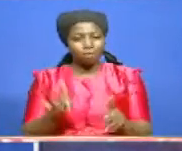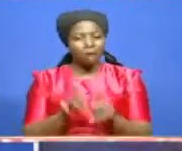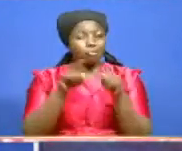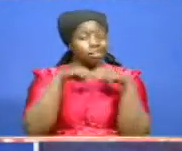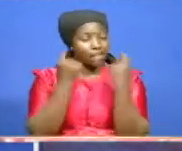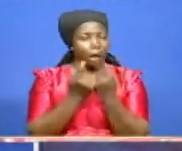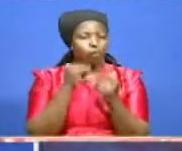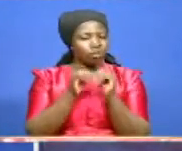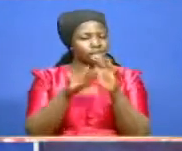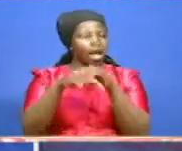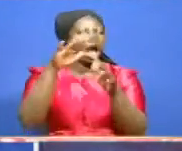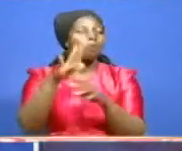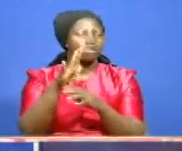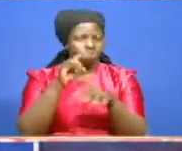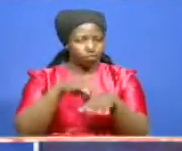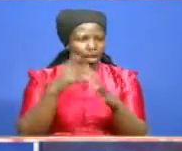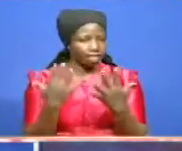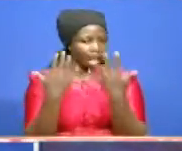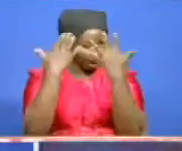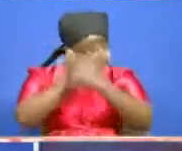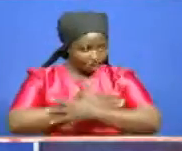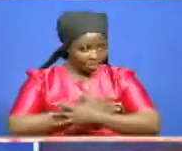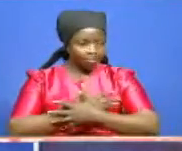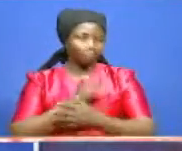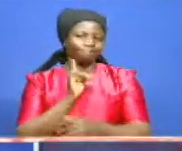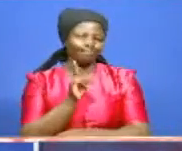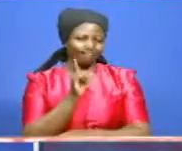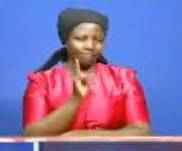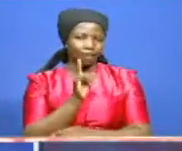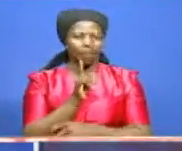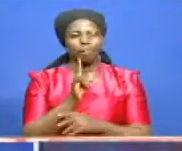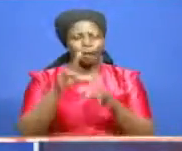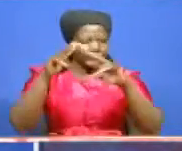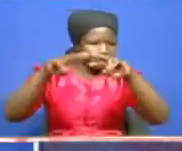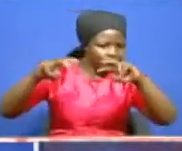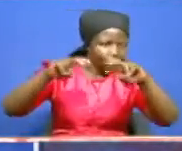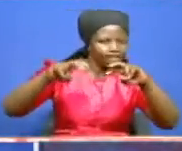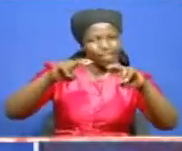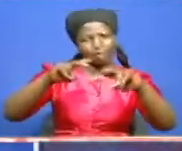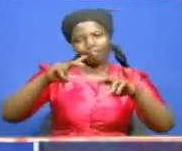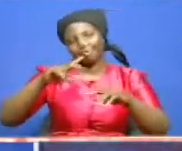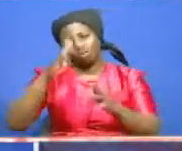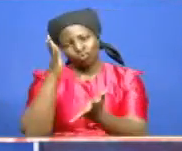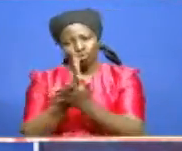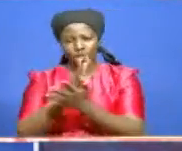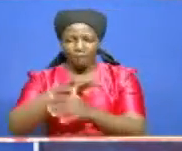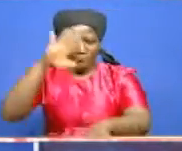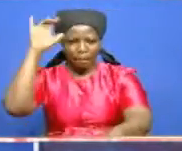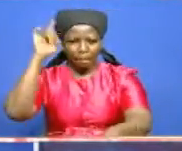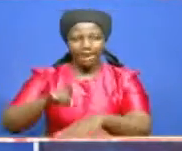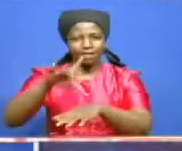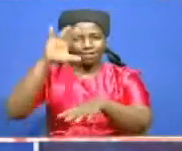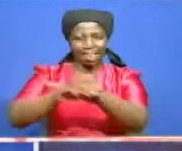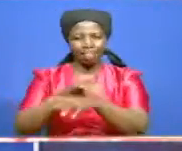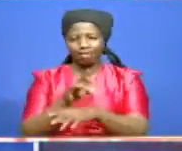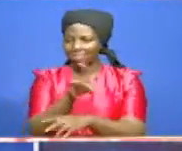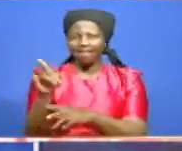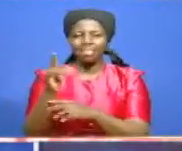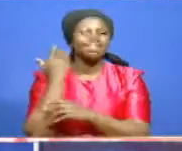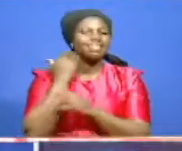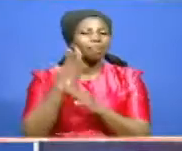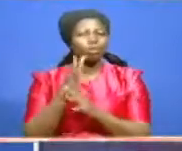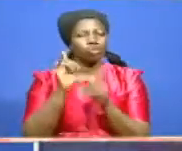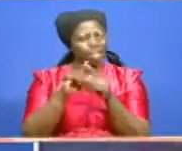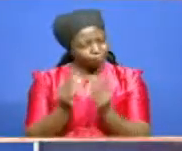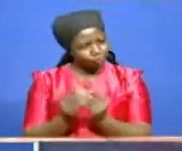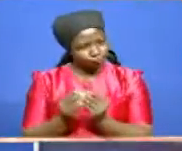night or during the night will not leave and will not take chance but to get them and to deal with them as per